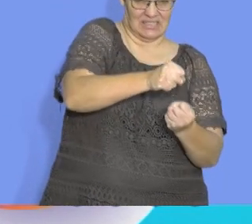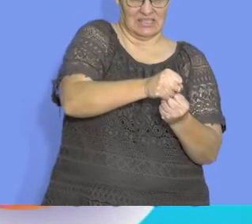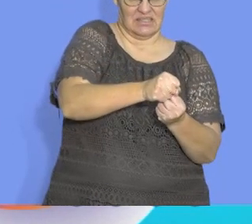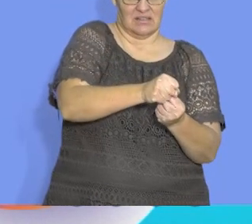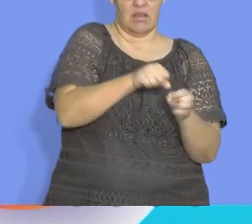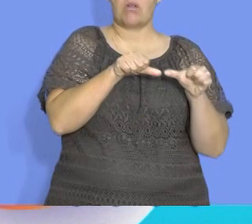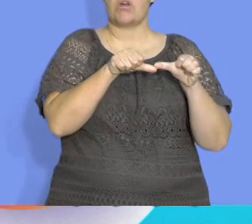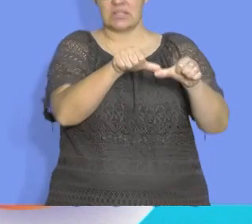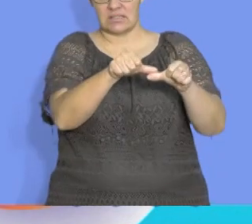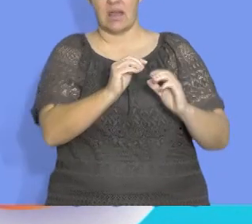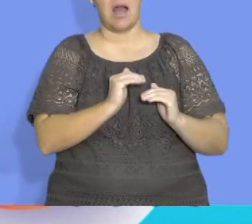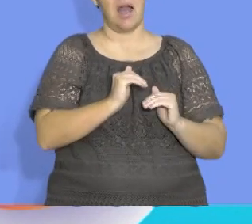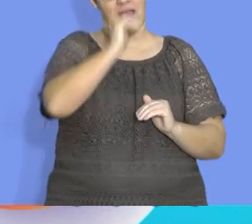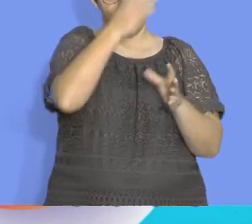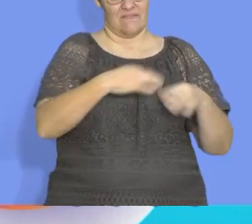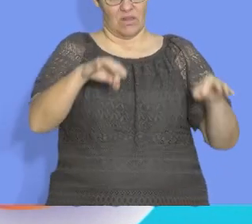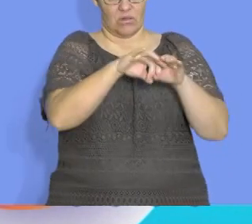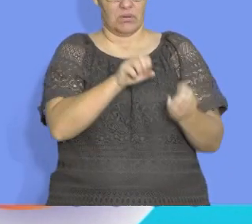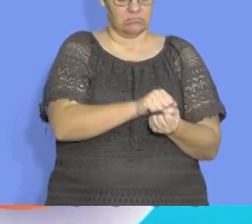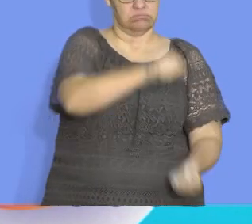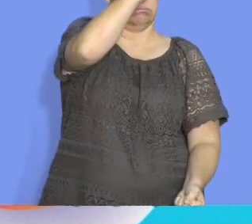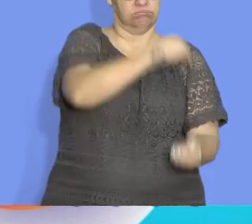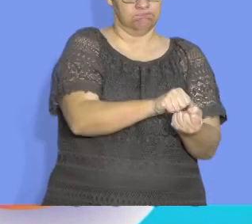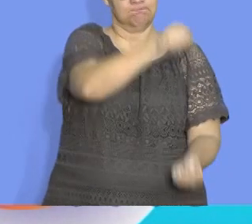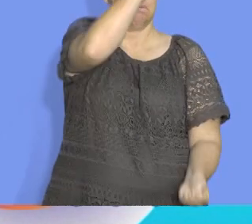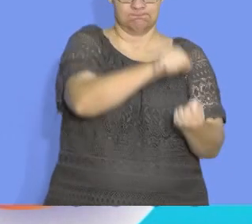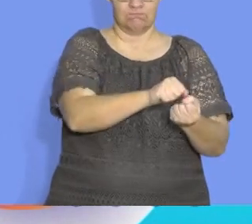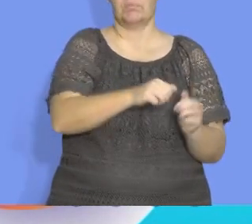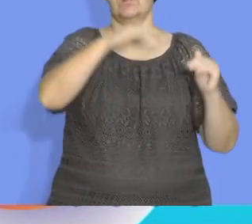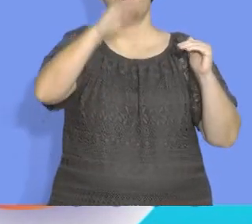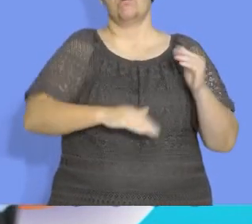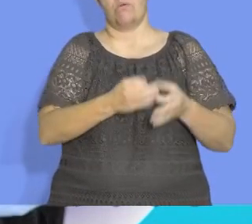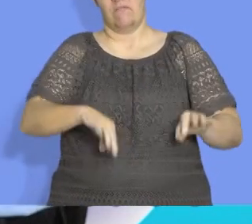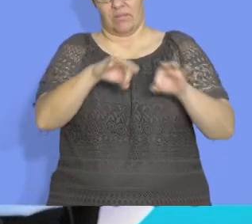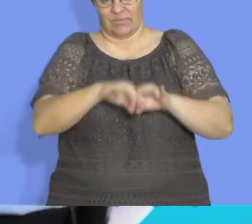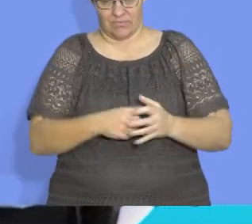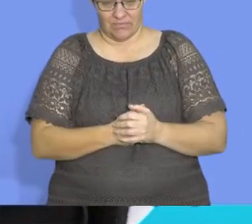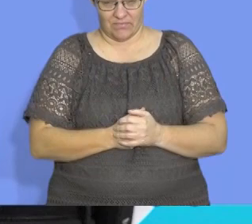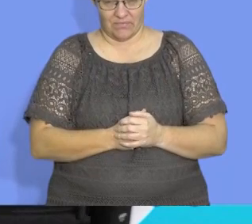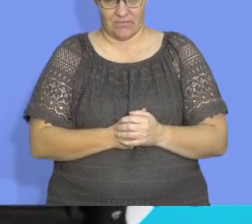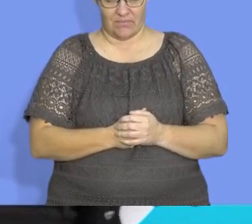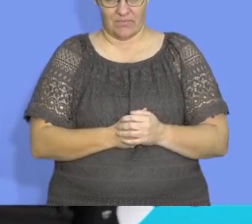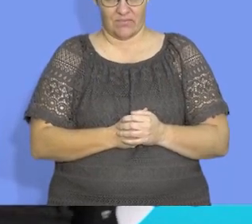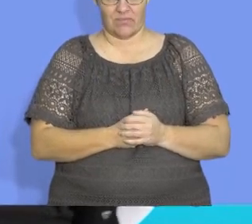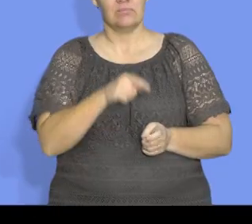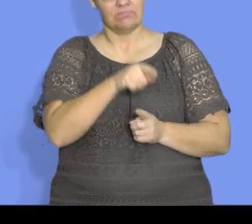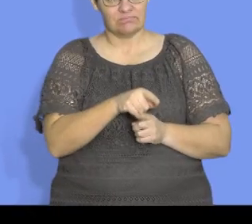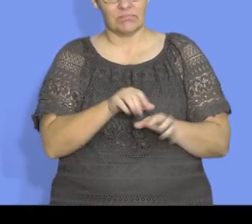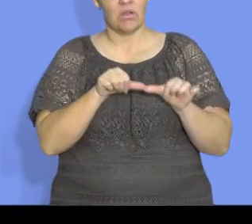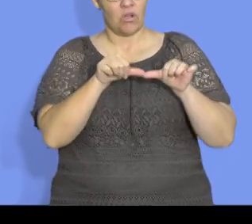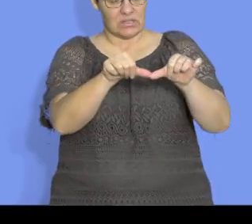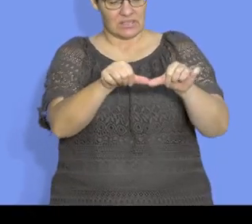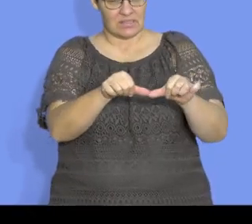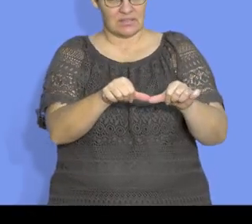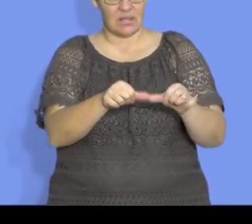spring constant will be a high value. If it's easy to stretch, then it will be a low value. We give the spring constant a